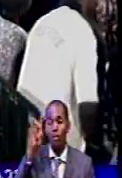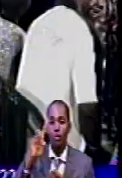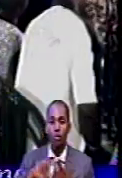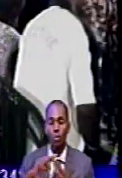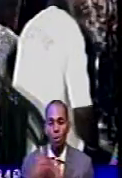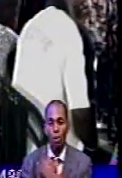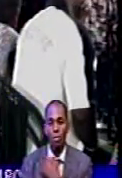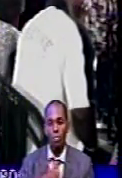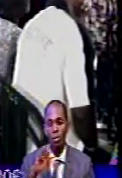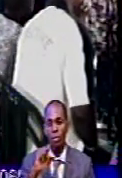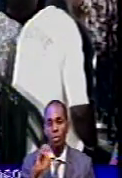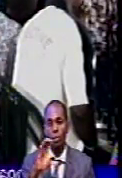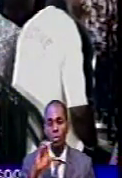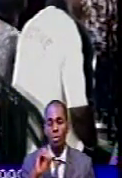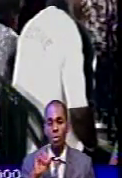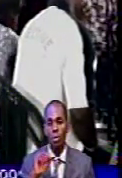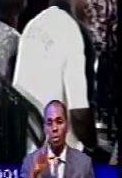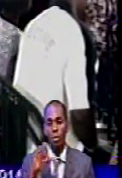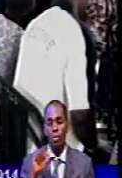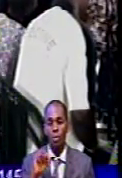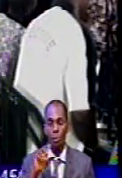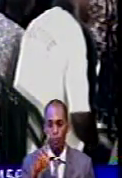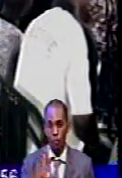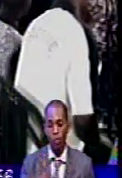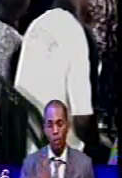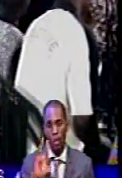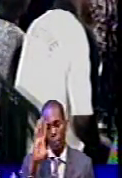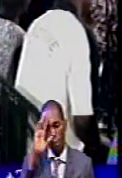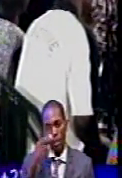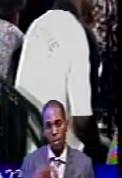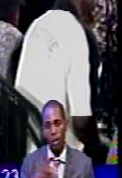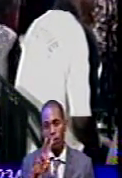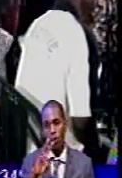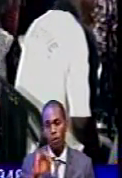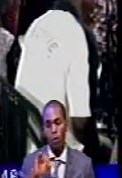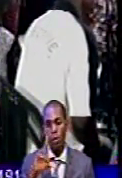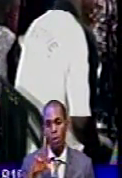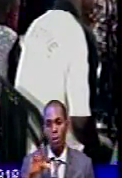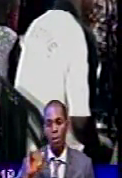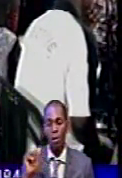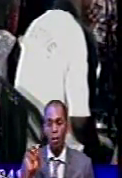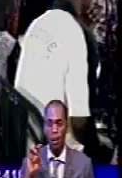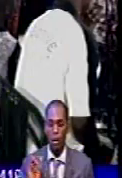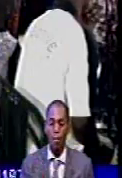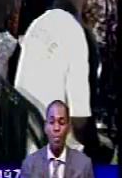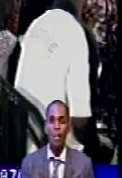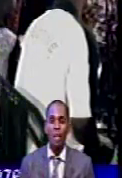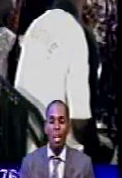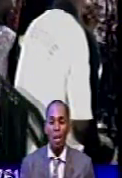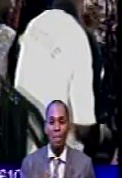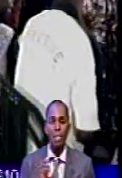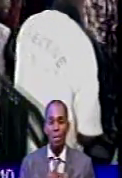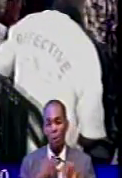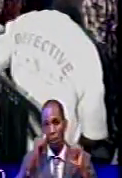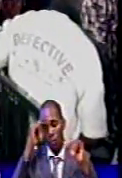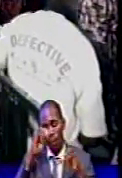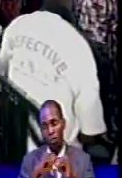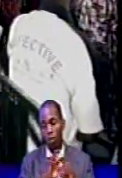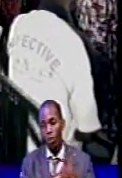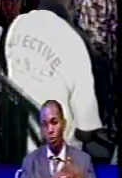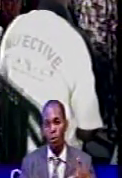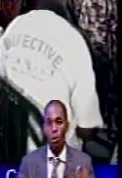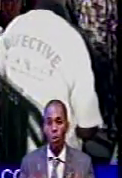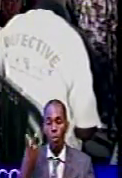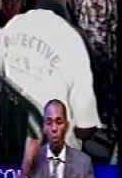overseer, we'll take you to Saudi Arabia, where Theophilus Samite Titi said he had excruciating pain.